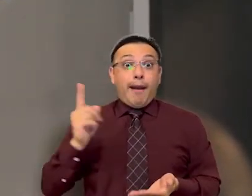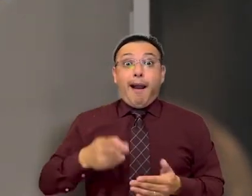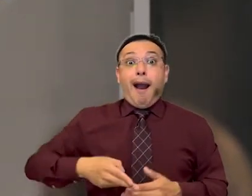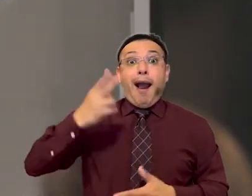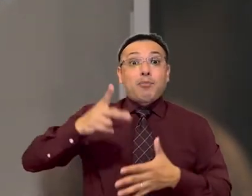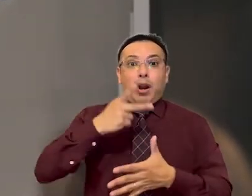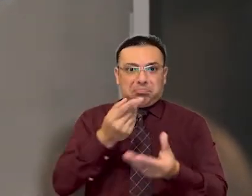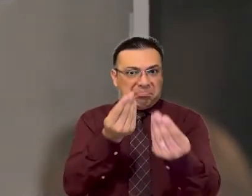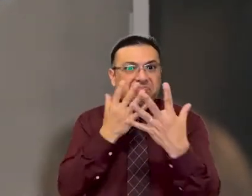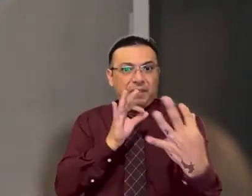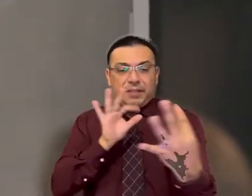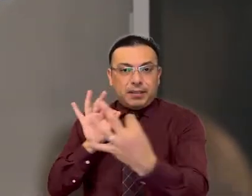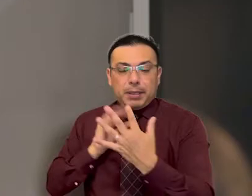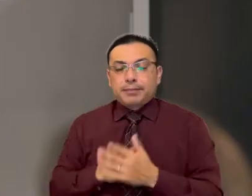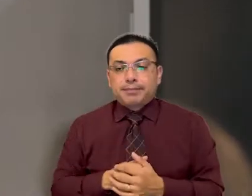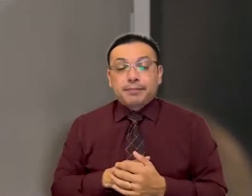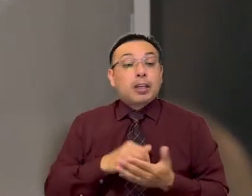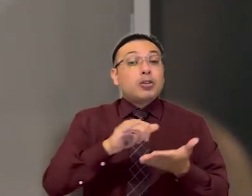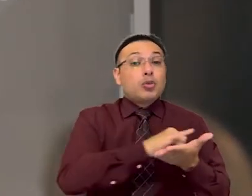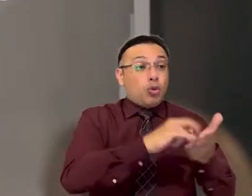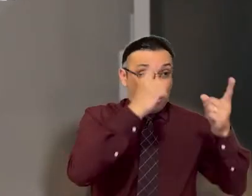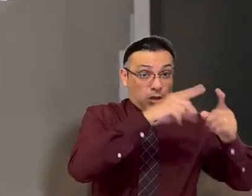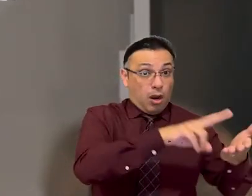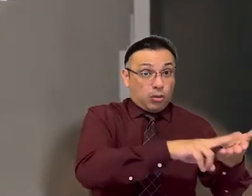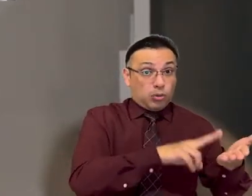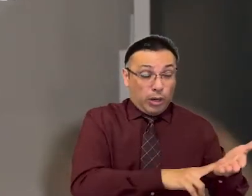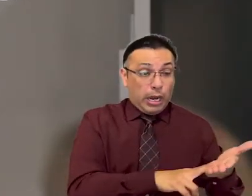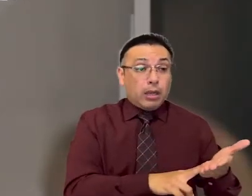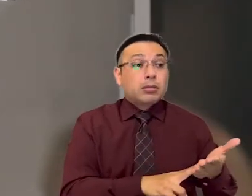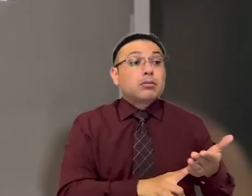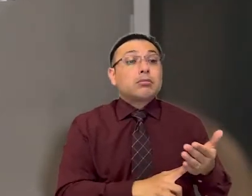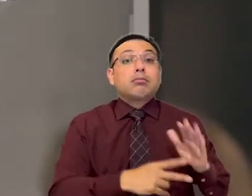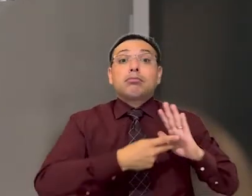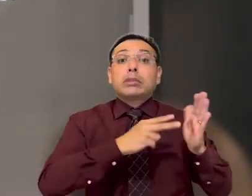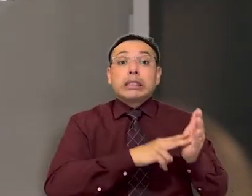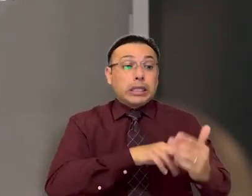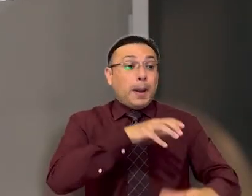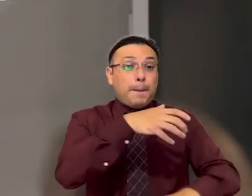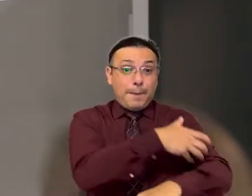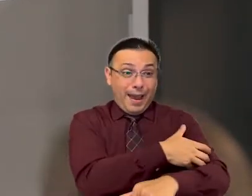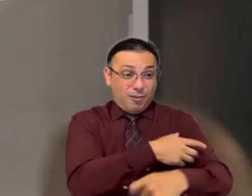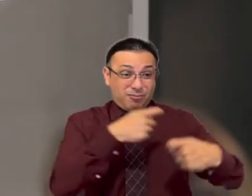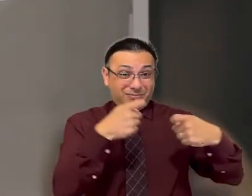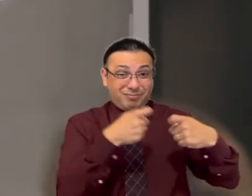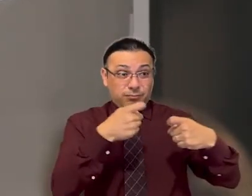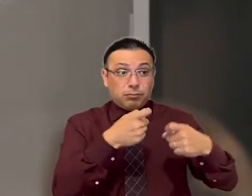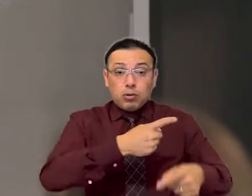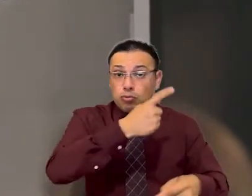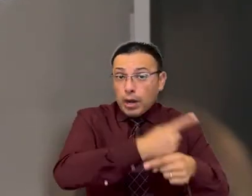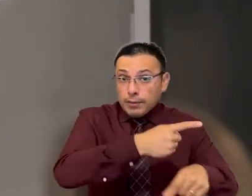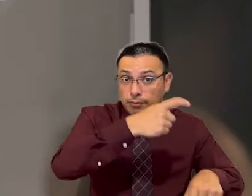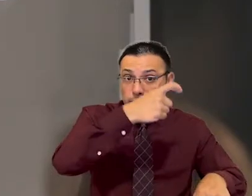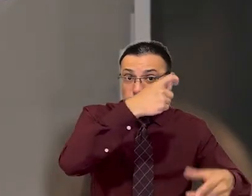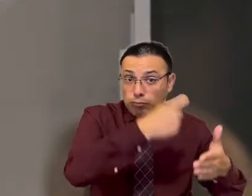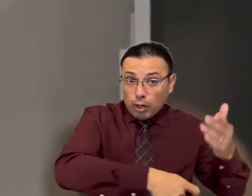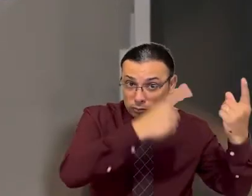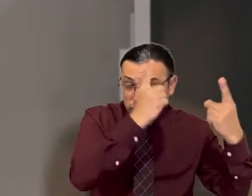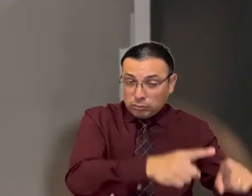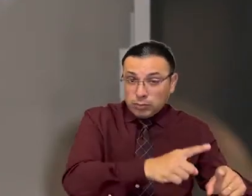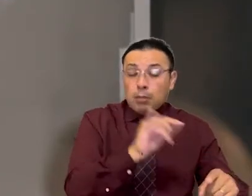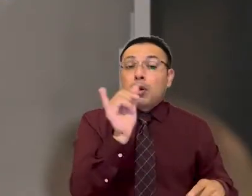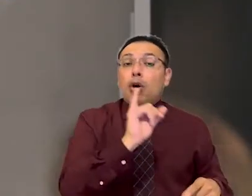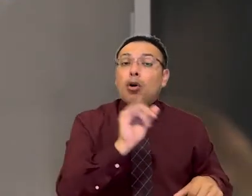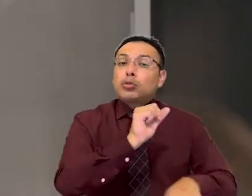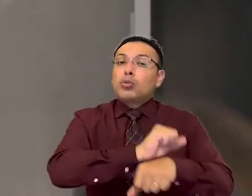York include not just bringing power for a certain price, but all of those workforce development and community benefits